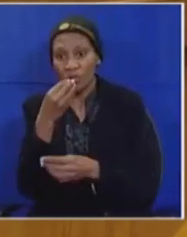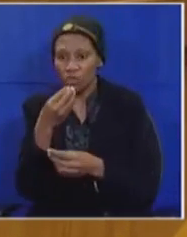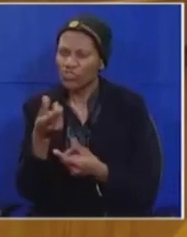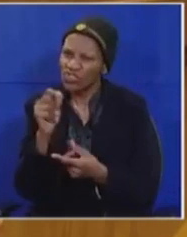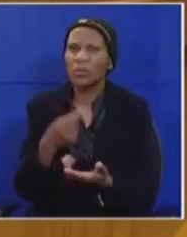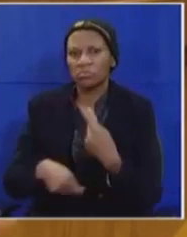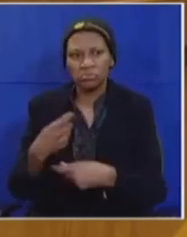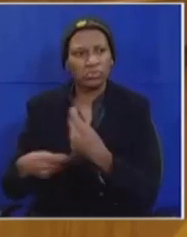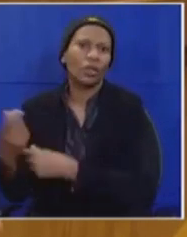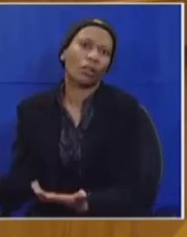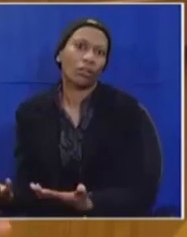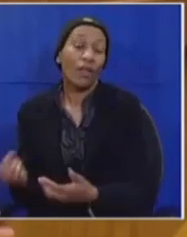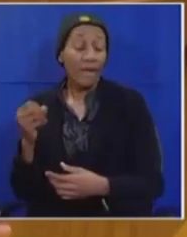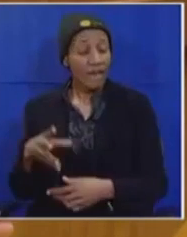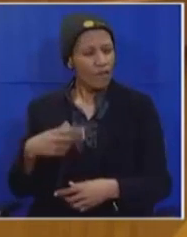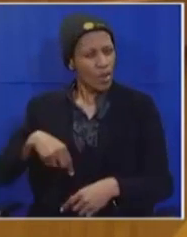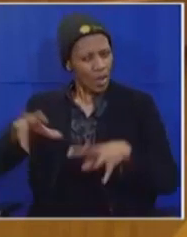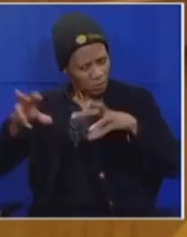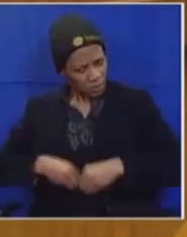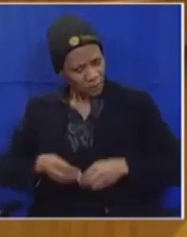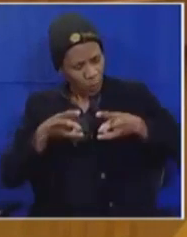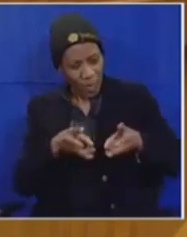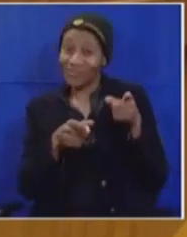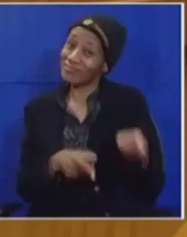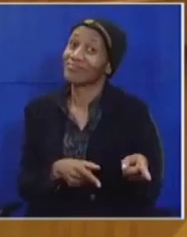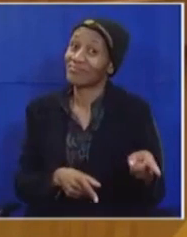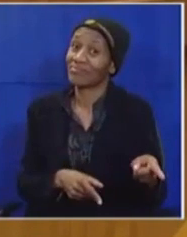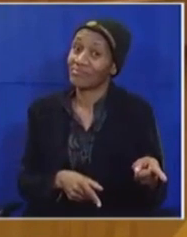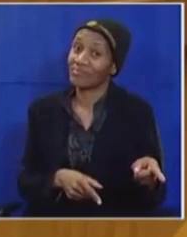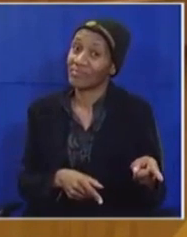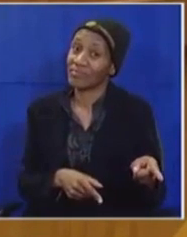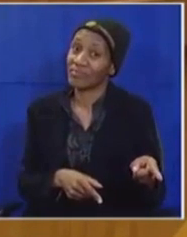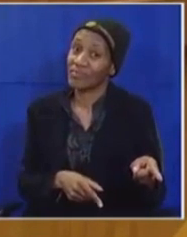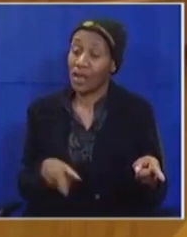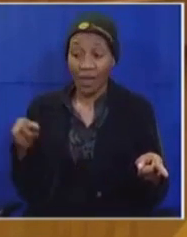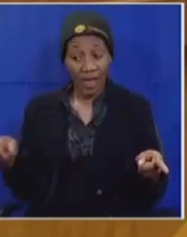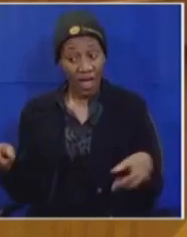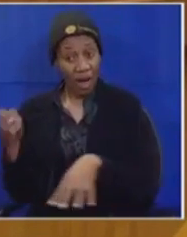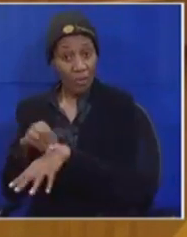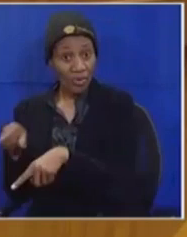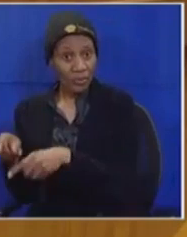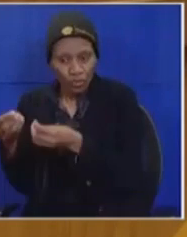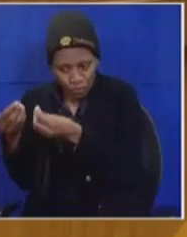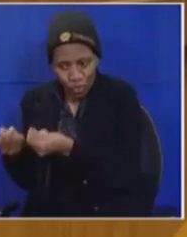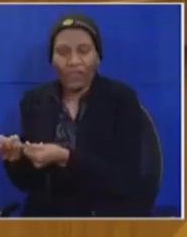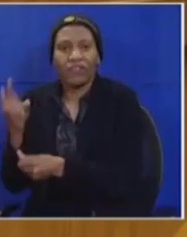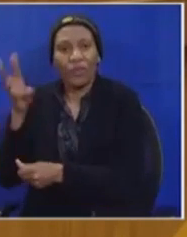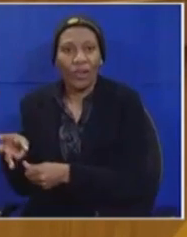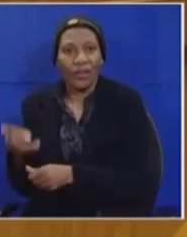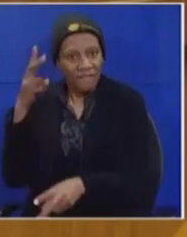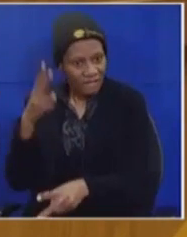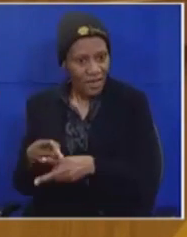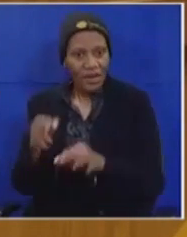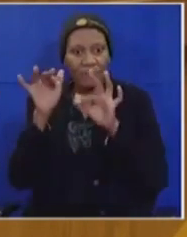we embrace that type of approach, we are going to solve this problem and restore the dignity of our